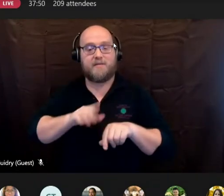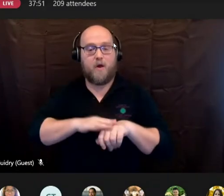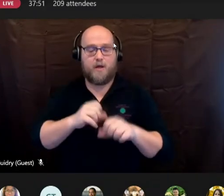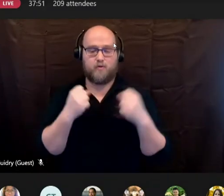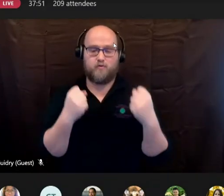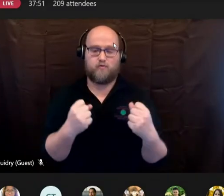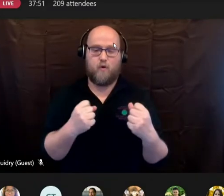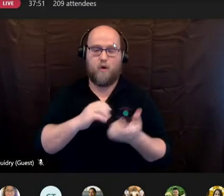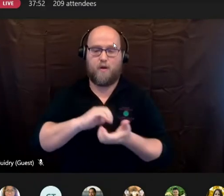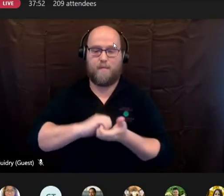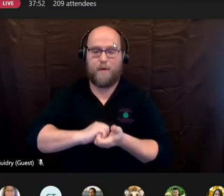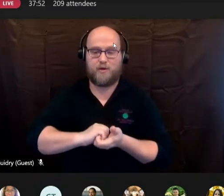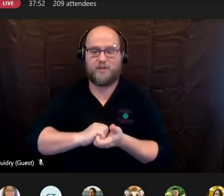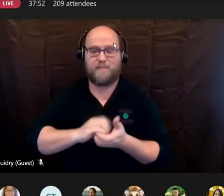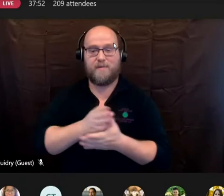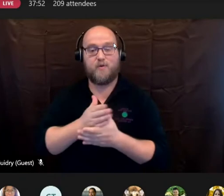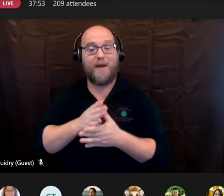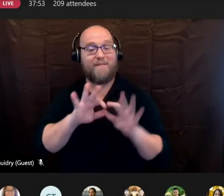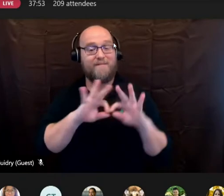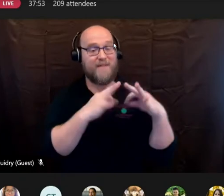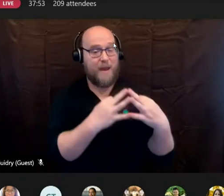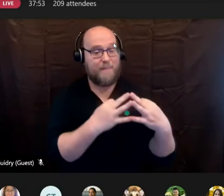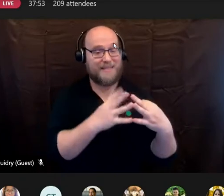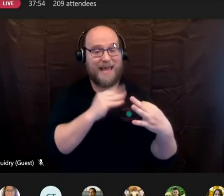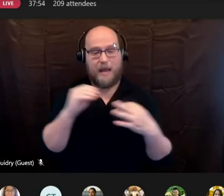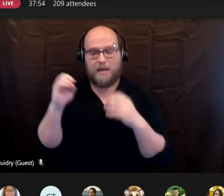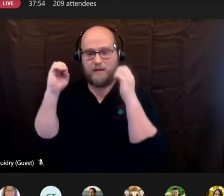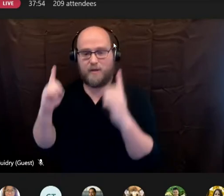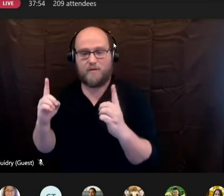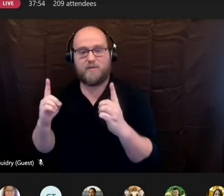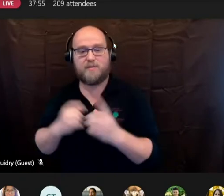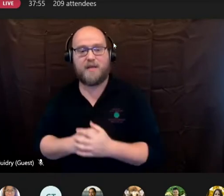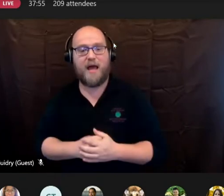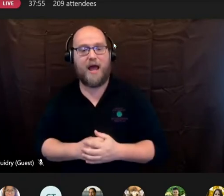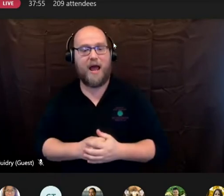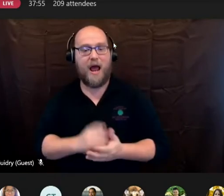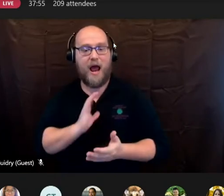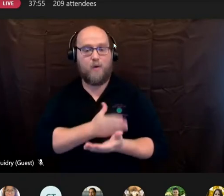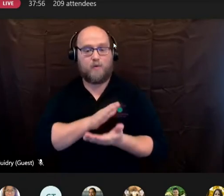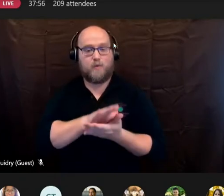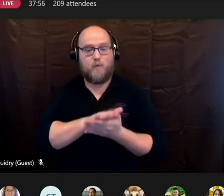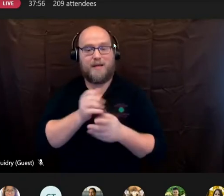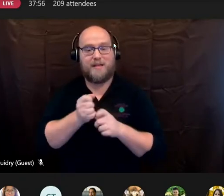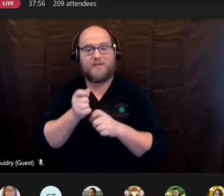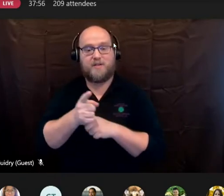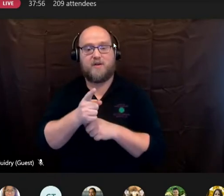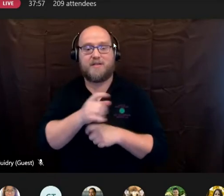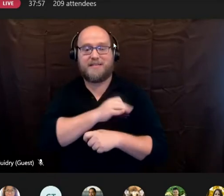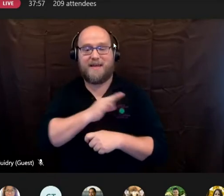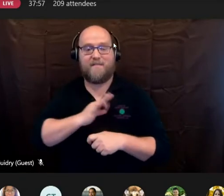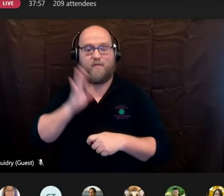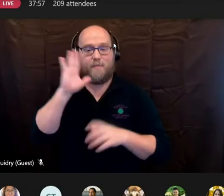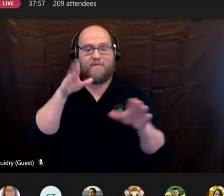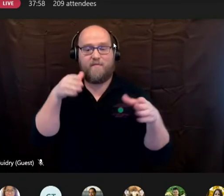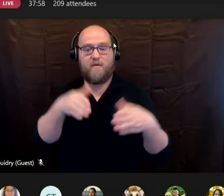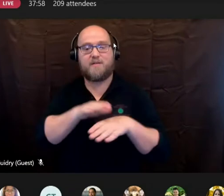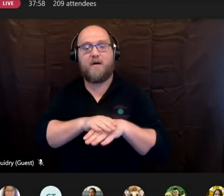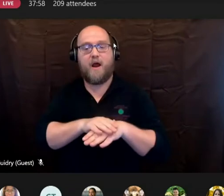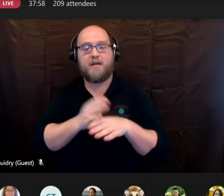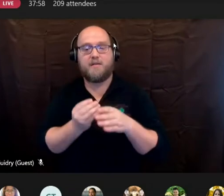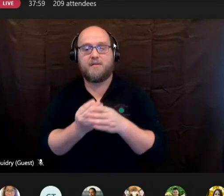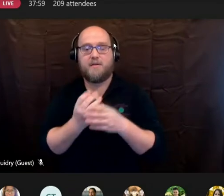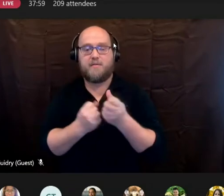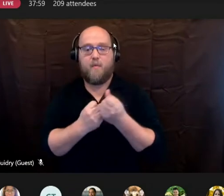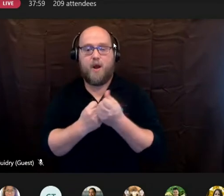next school year, staff will be focused on supporting growth along each student's individual learning path in collaboration with parents and